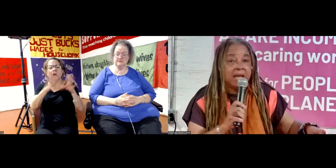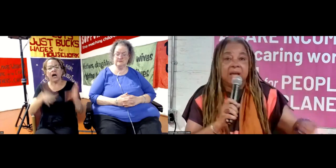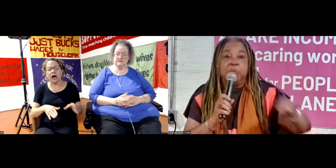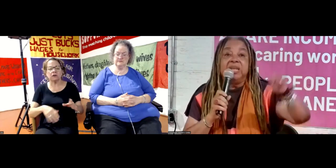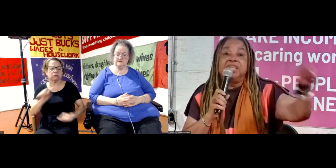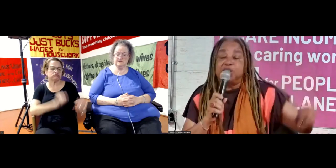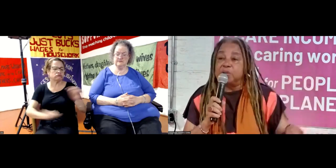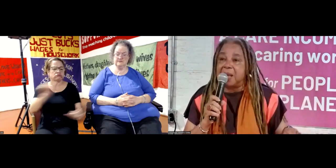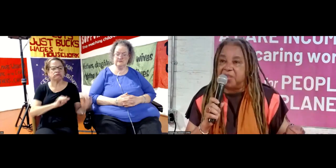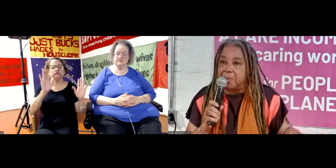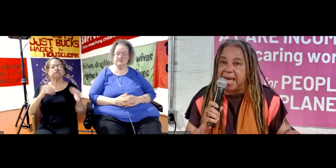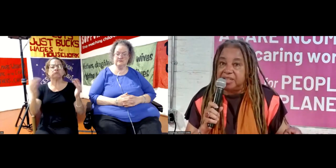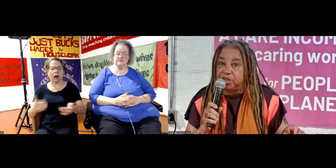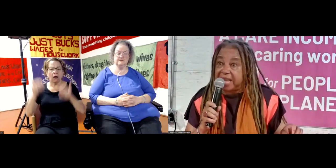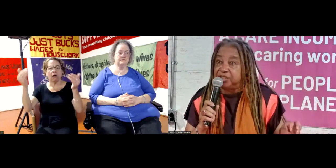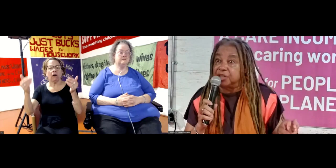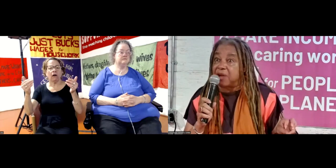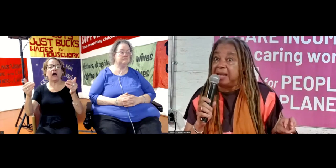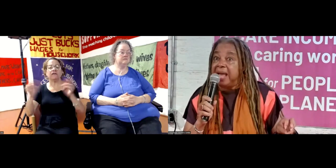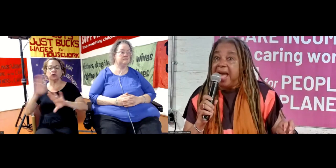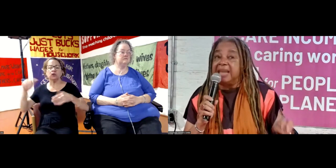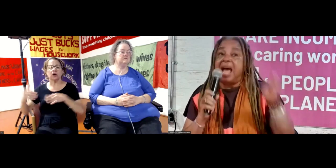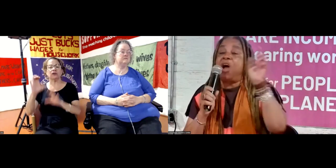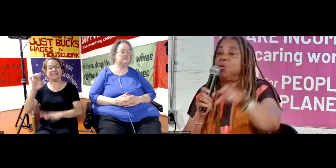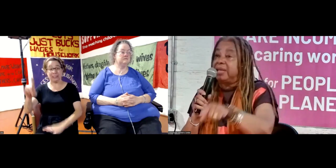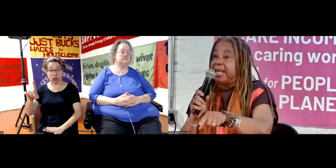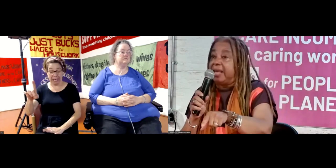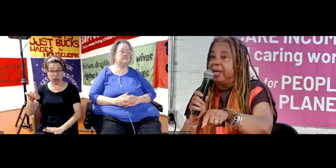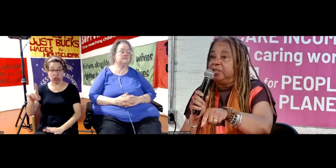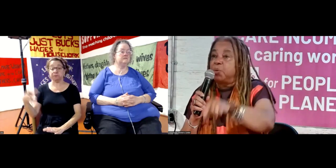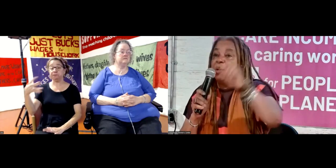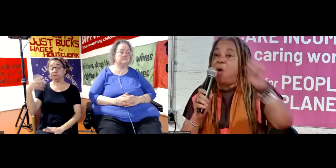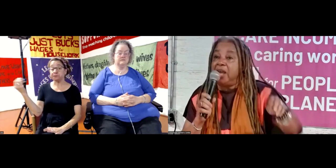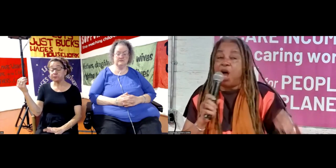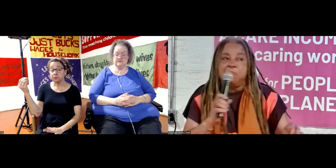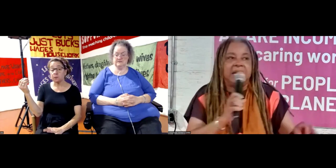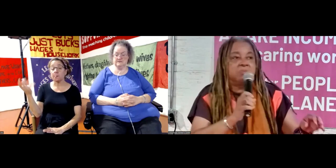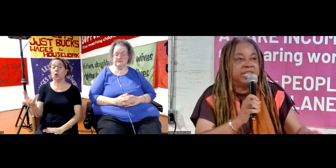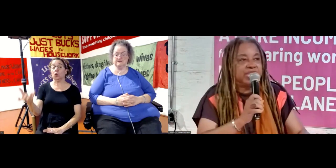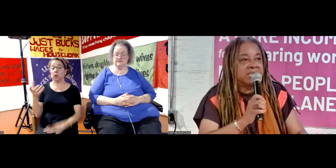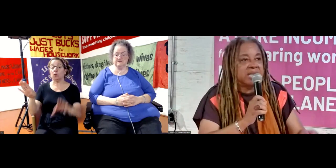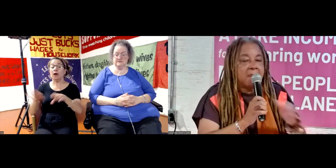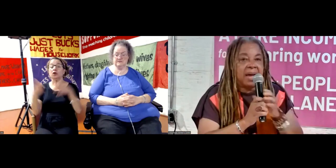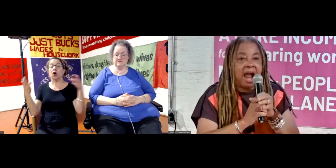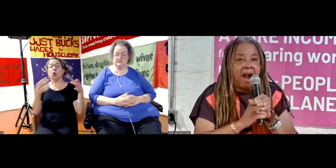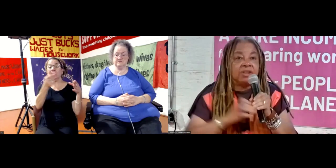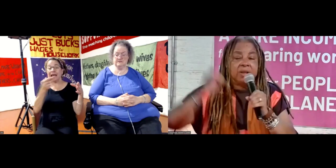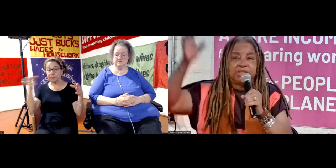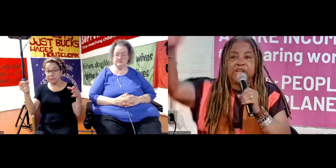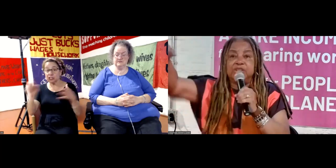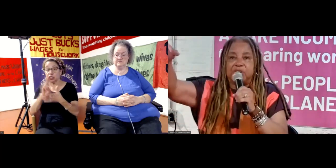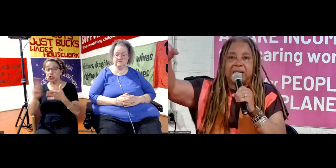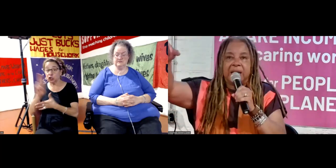thing, we need to do something about education, right? And not only do we want open admissions, but